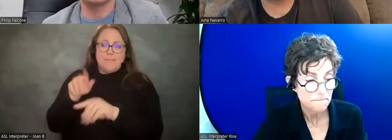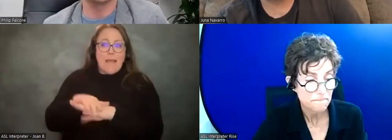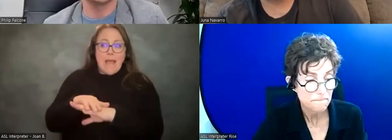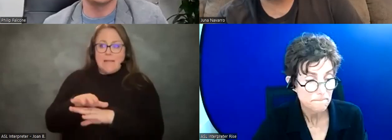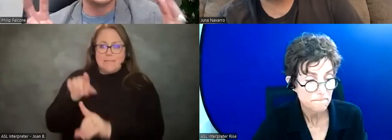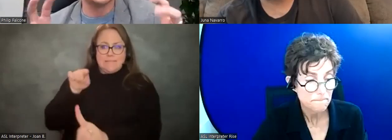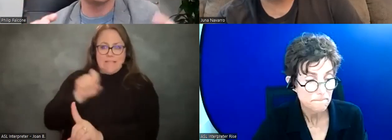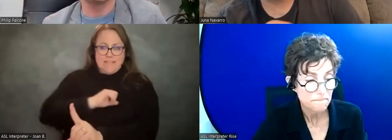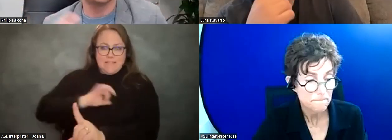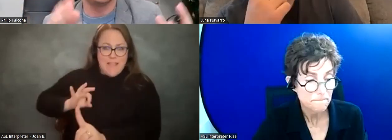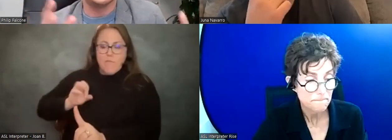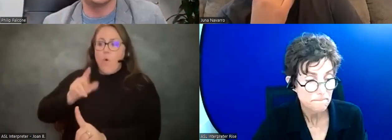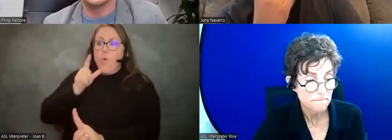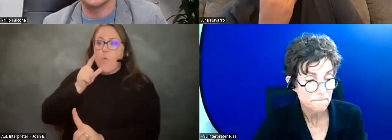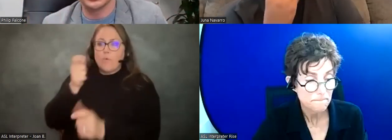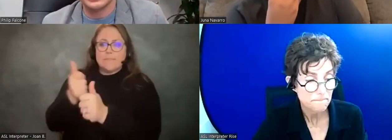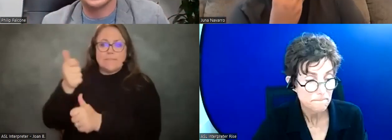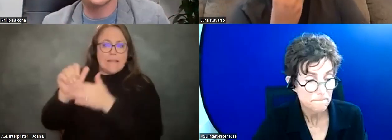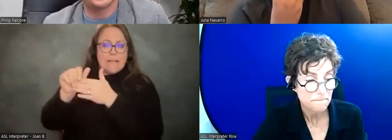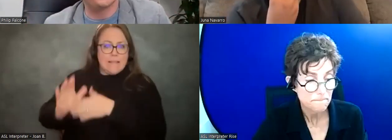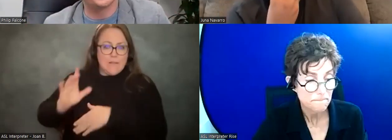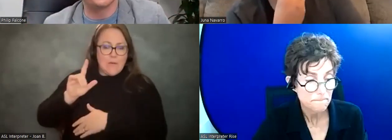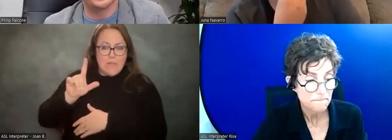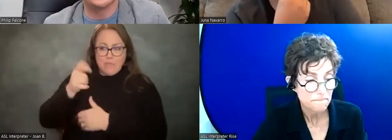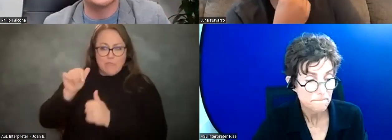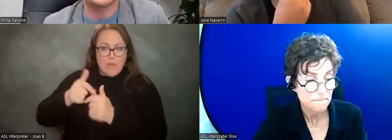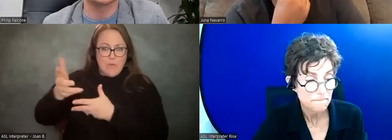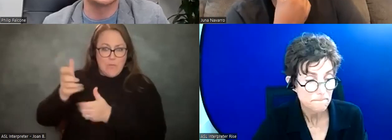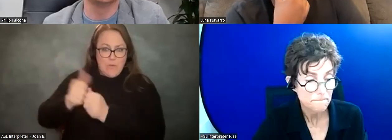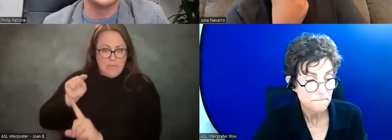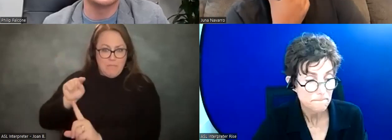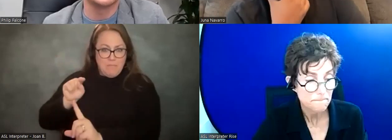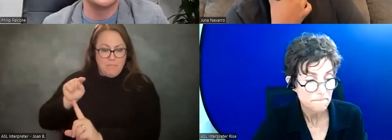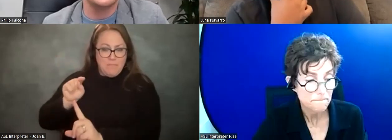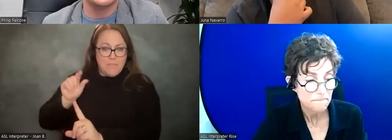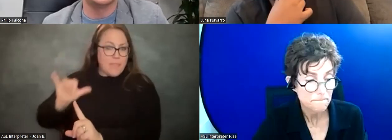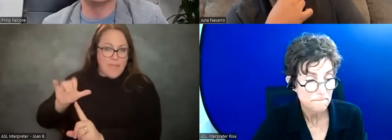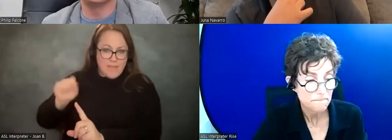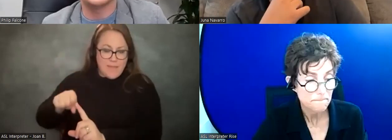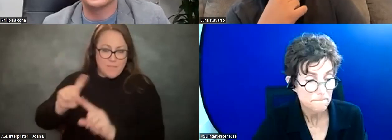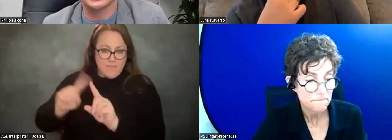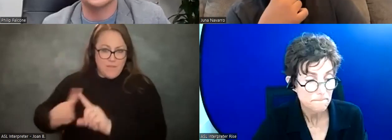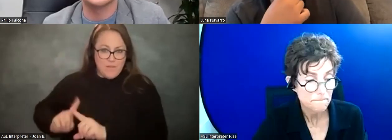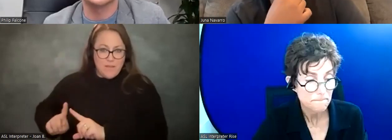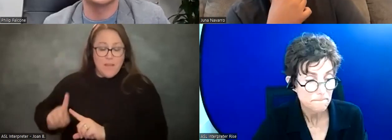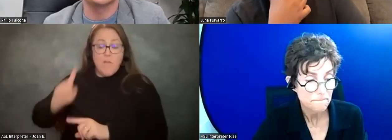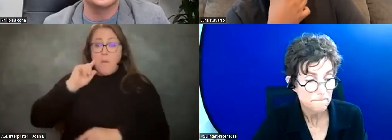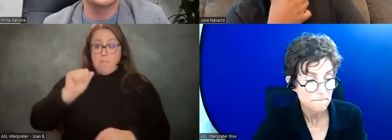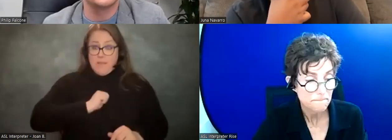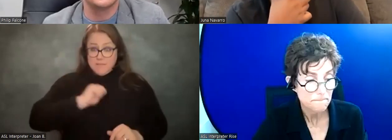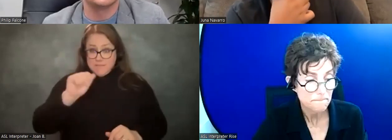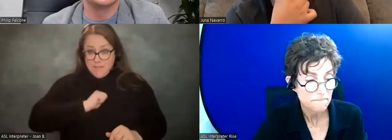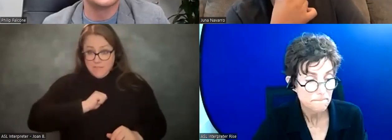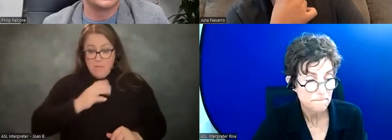staff person or leader, for lack of a better word, that you're kind of working with. And so that could vary. In my particular instance, the way